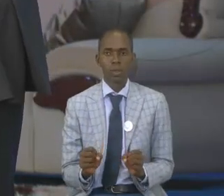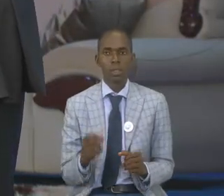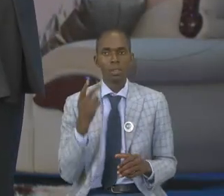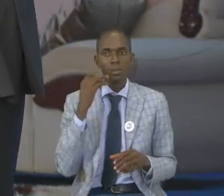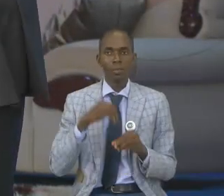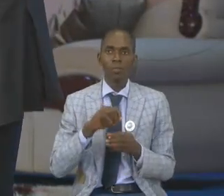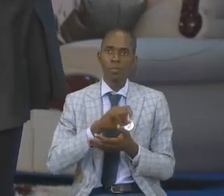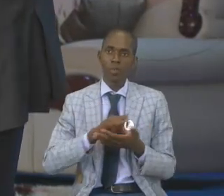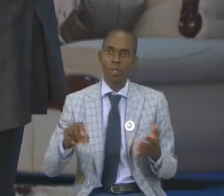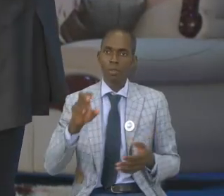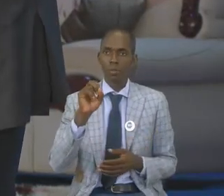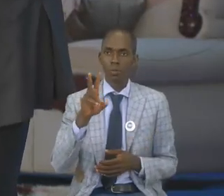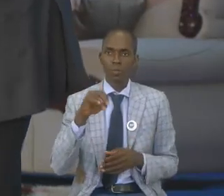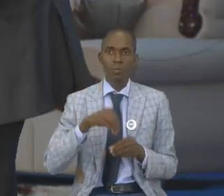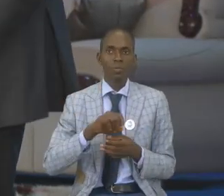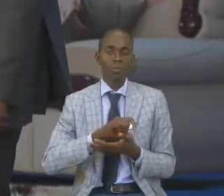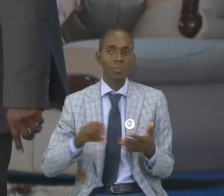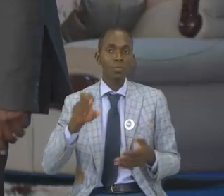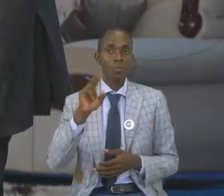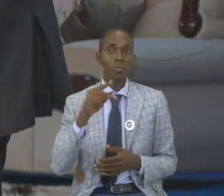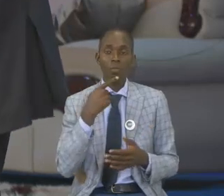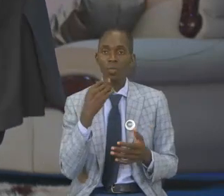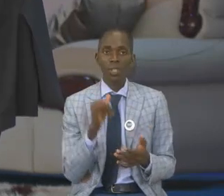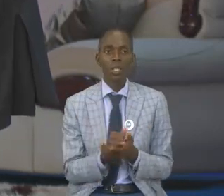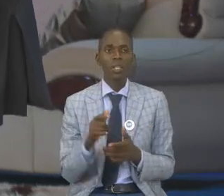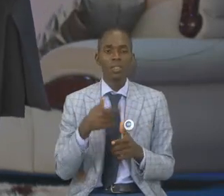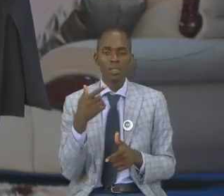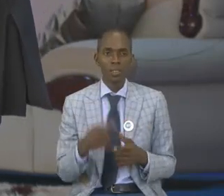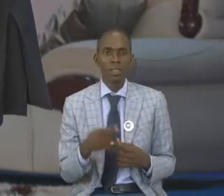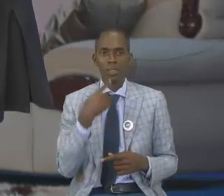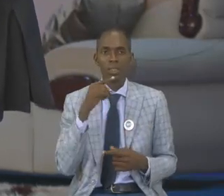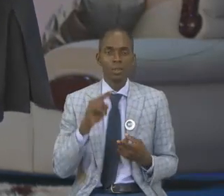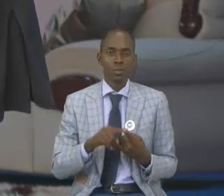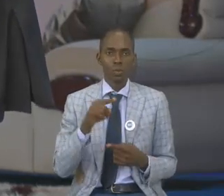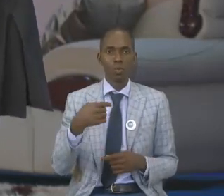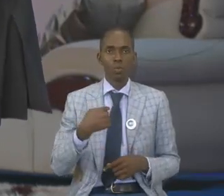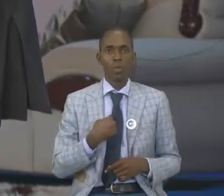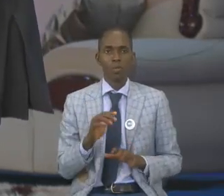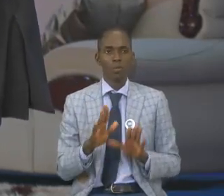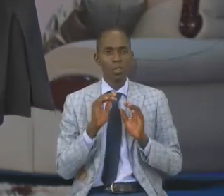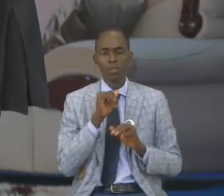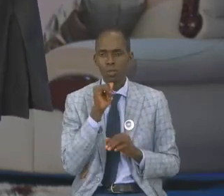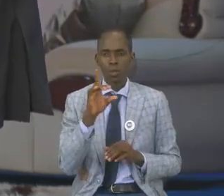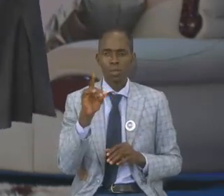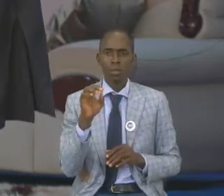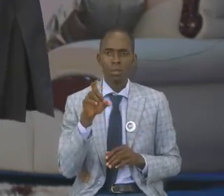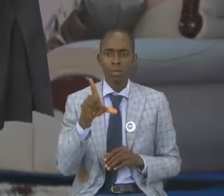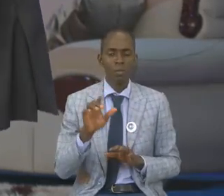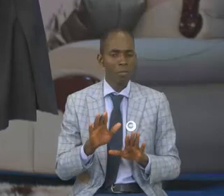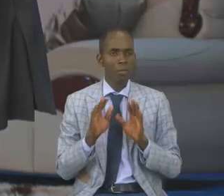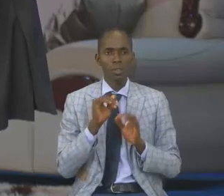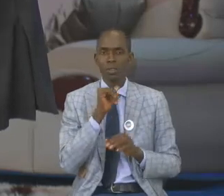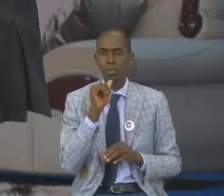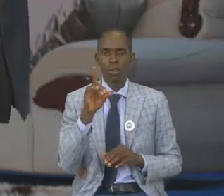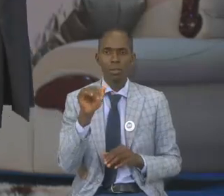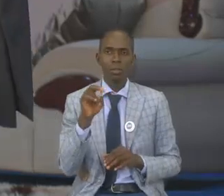12. In verse 12, it says, then said he unto me, fear not, Daniel. Fear not,